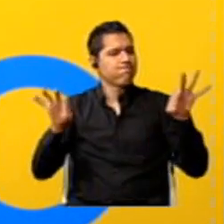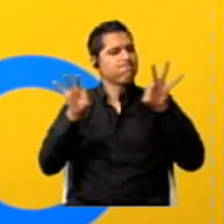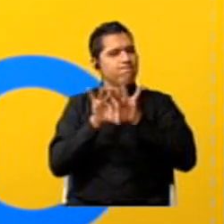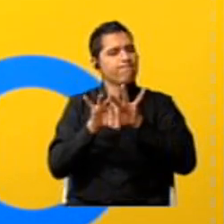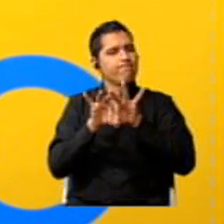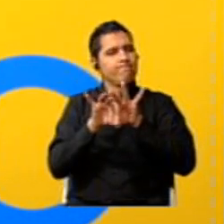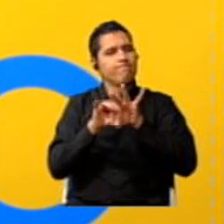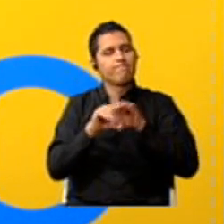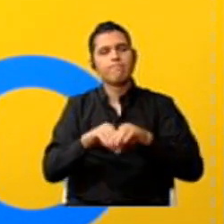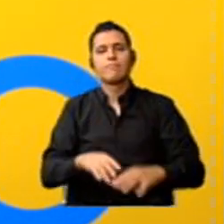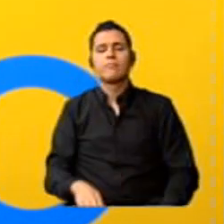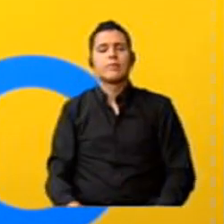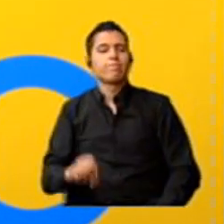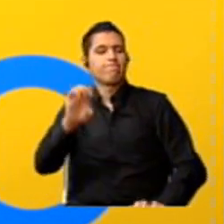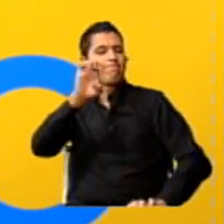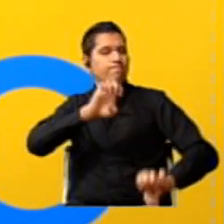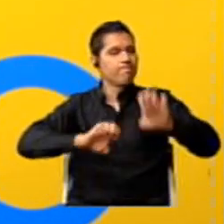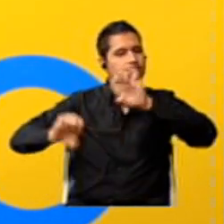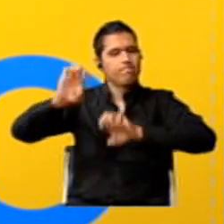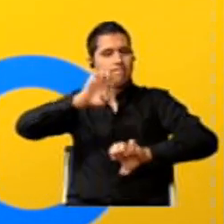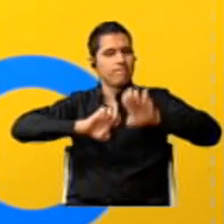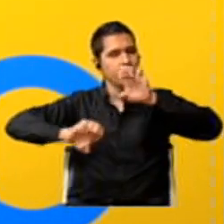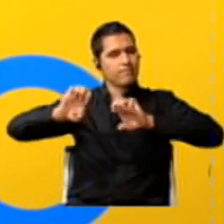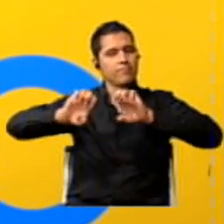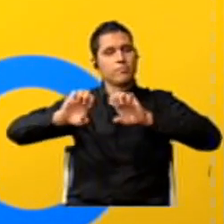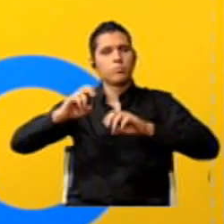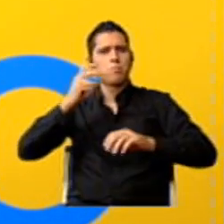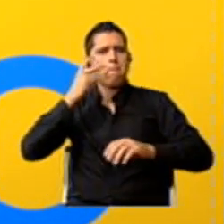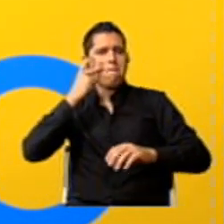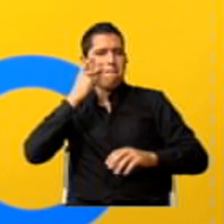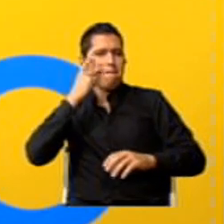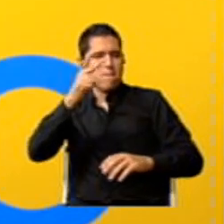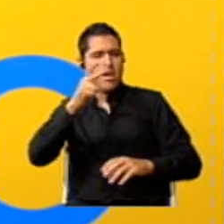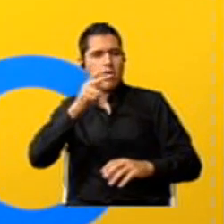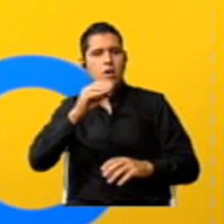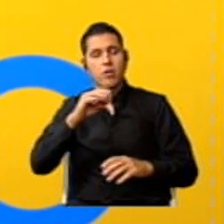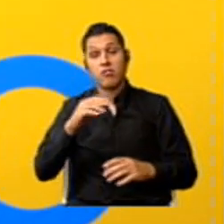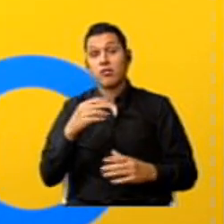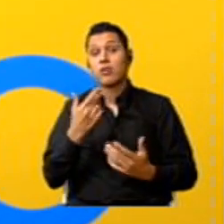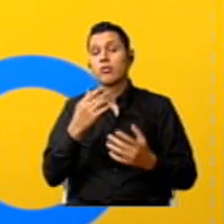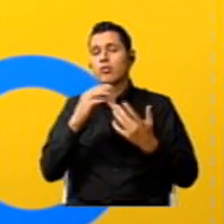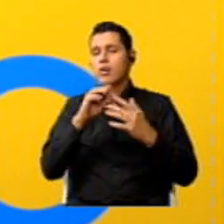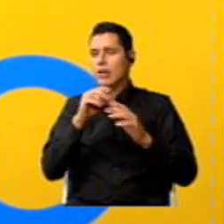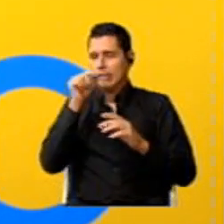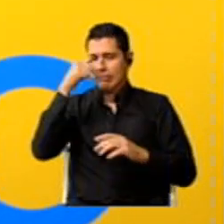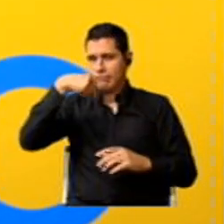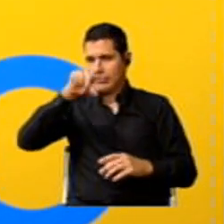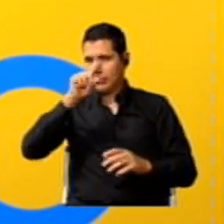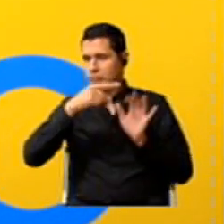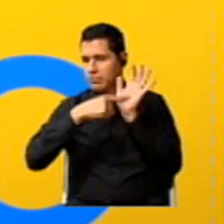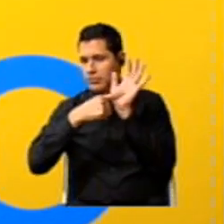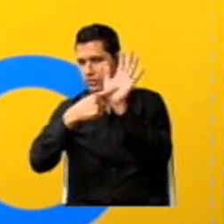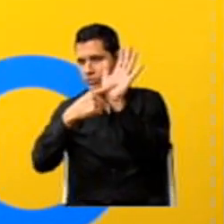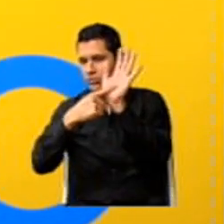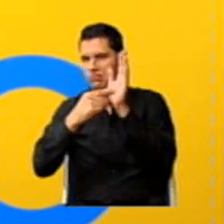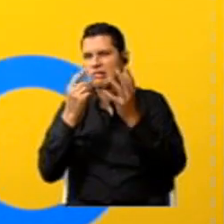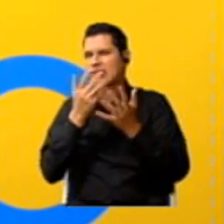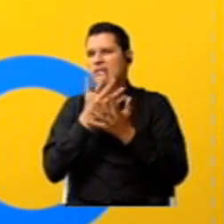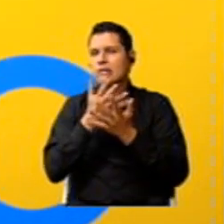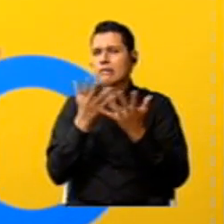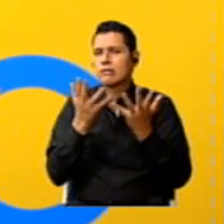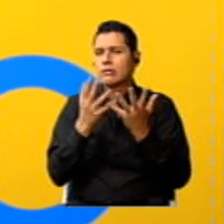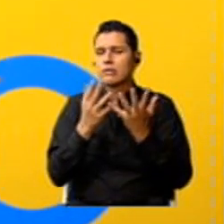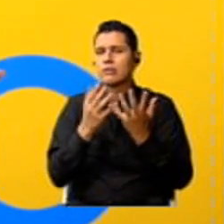The evaluation. Let's check in this presentation what did